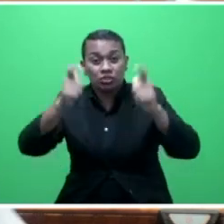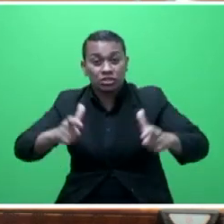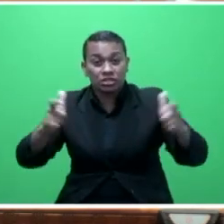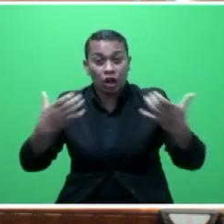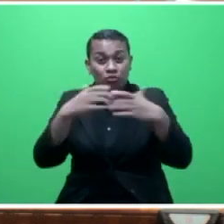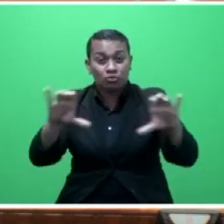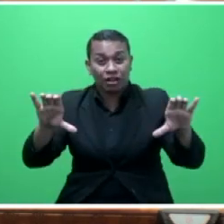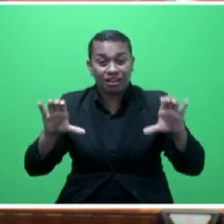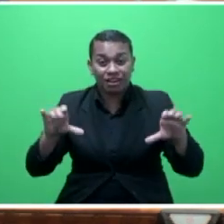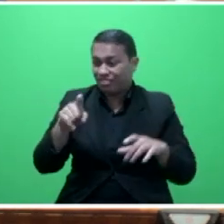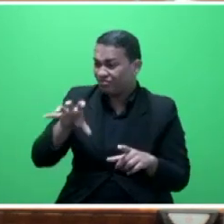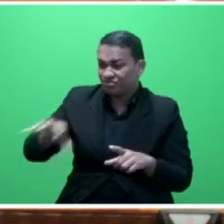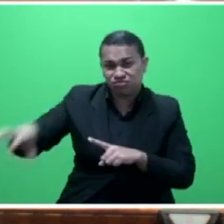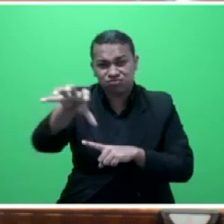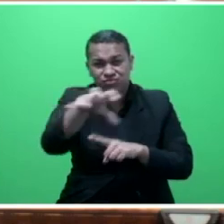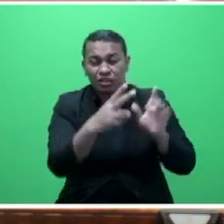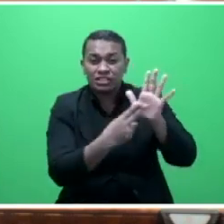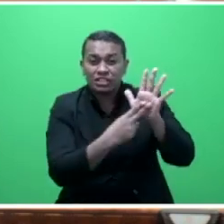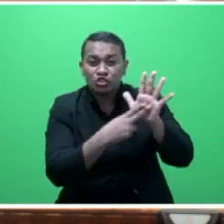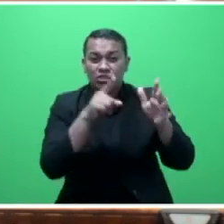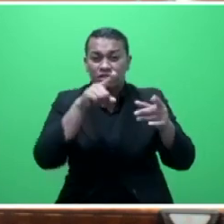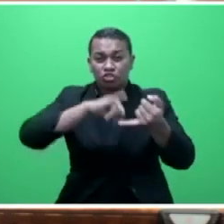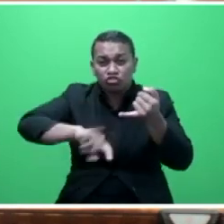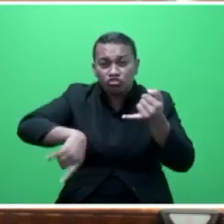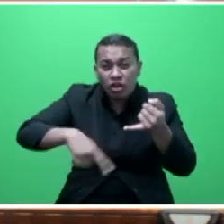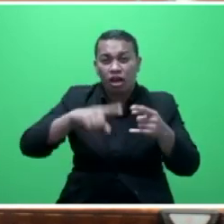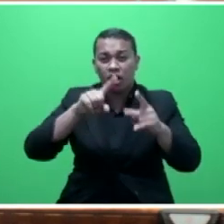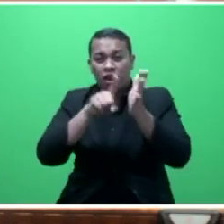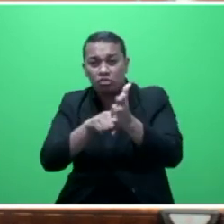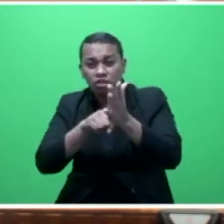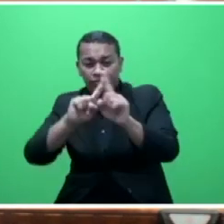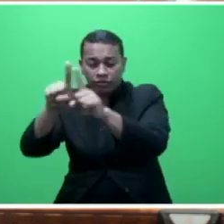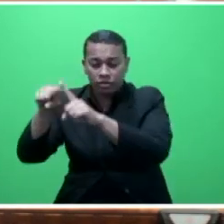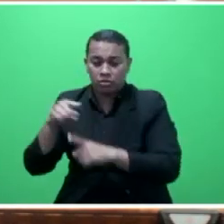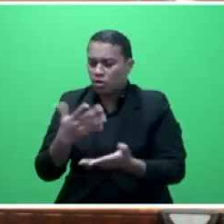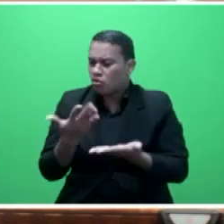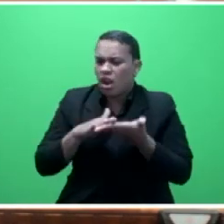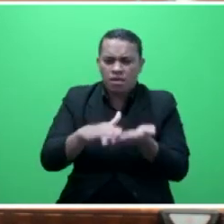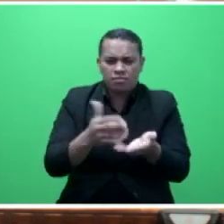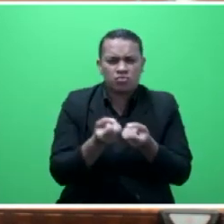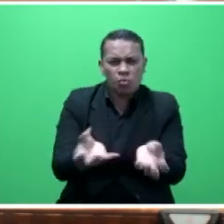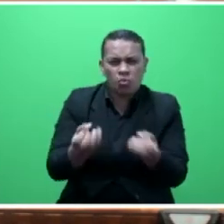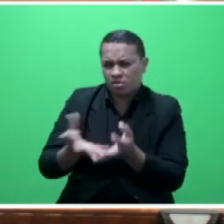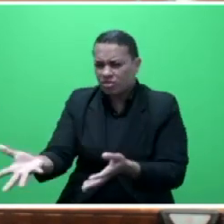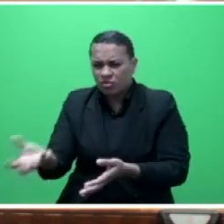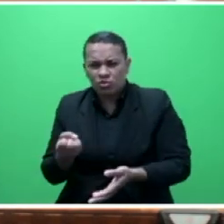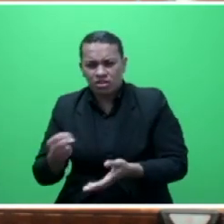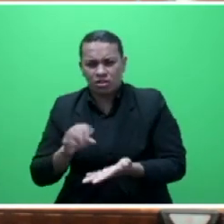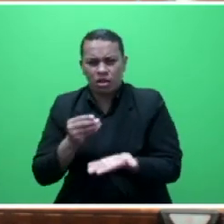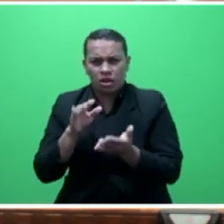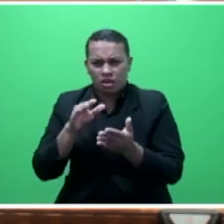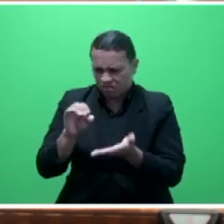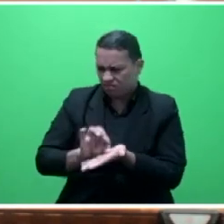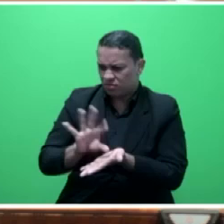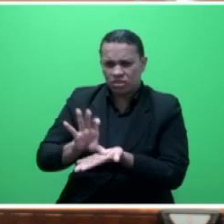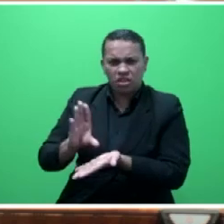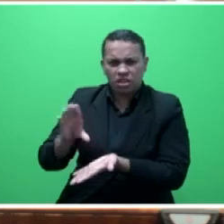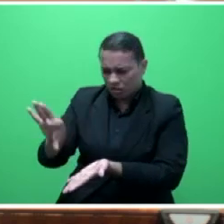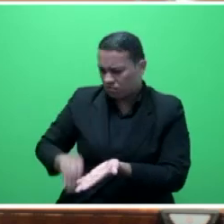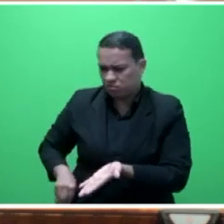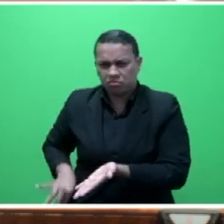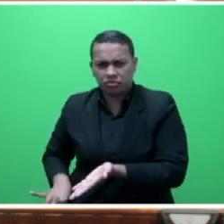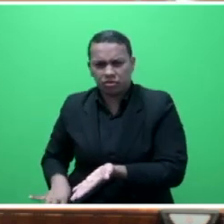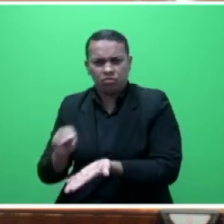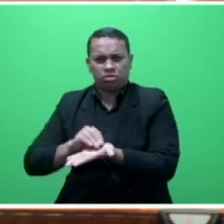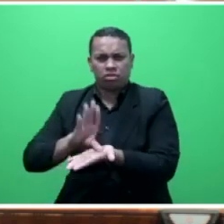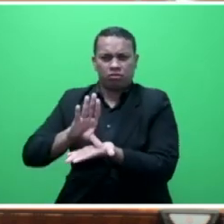interim. And Mr. Speaker, sir, once you're actually in business, we can't let the spectre of massive tax penalties lock a ball and chain